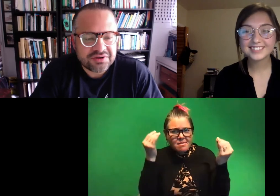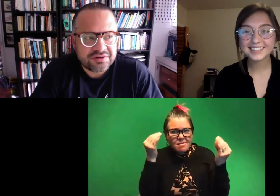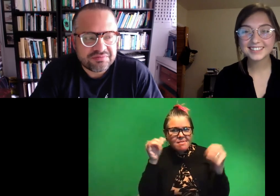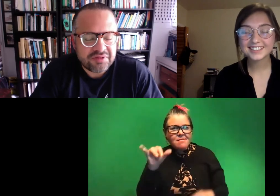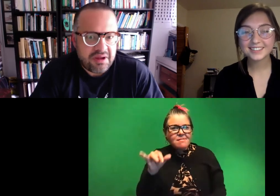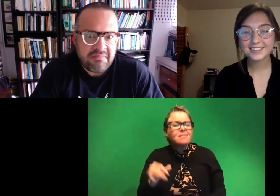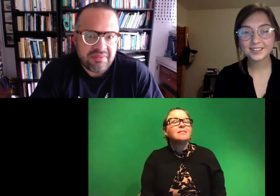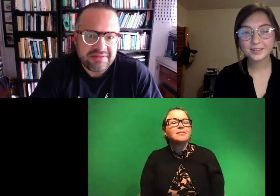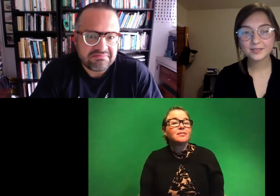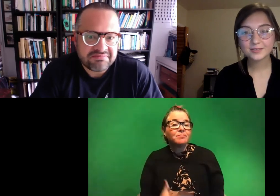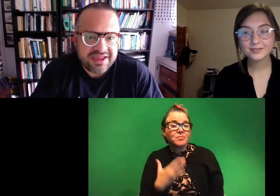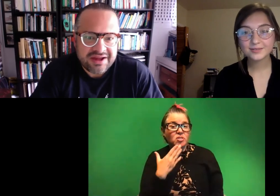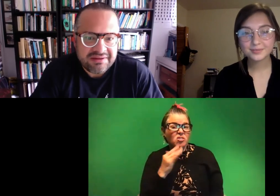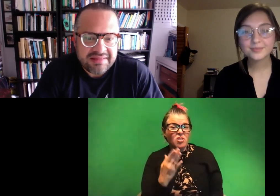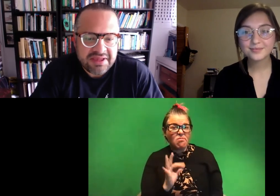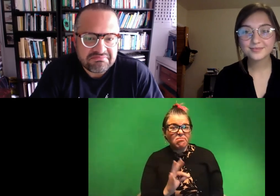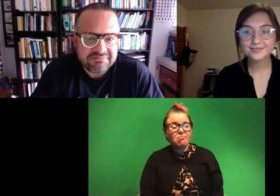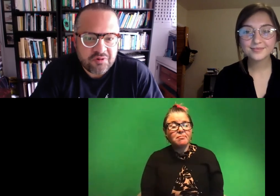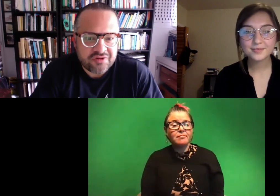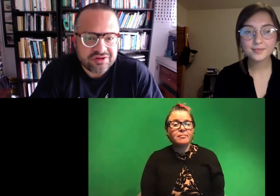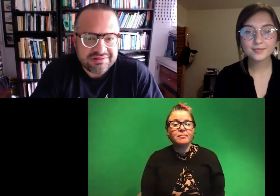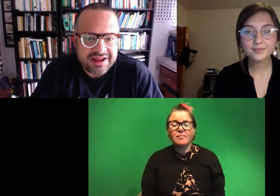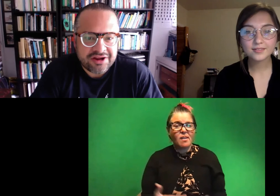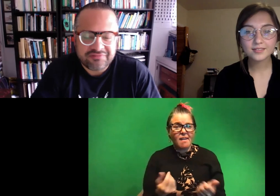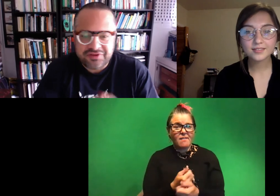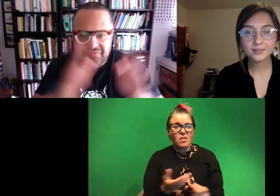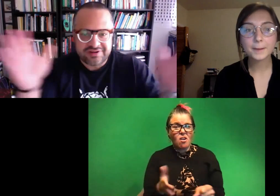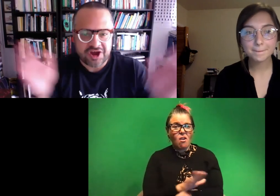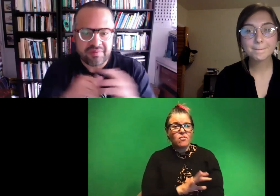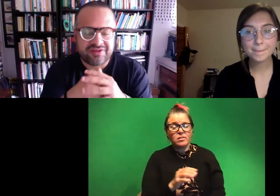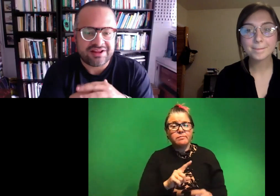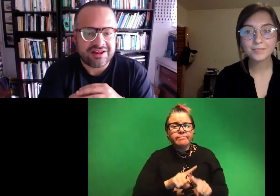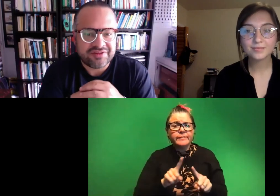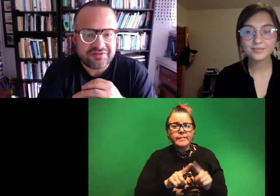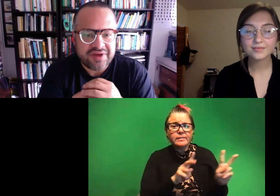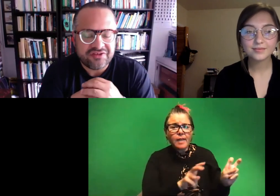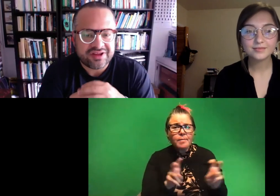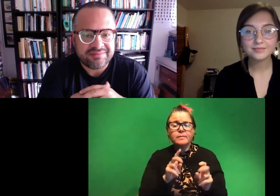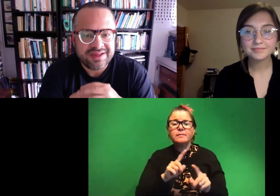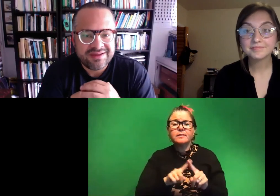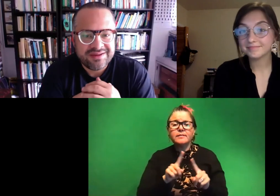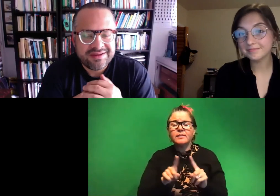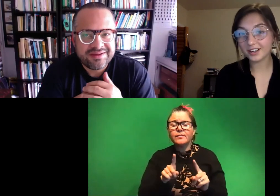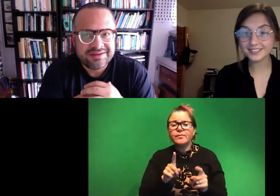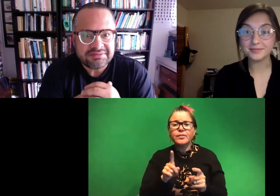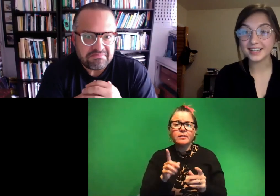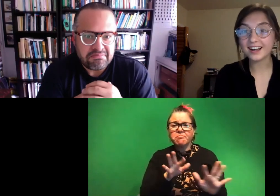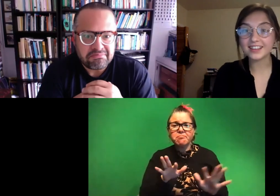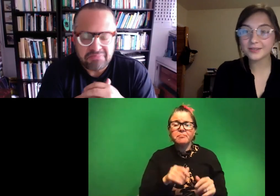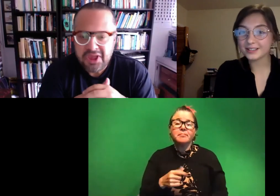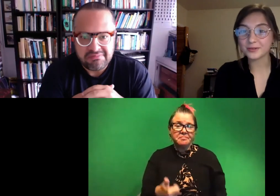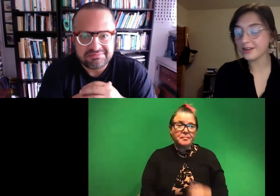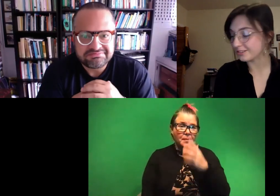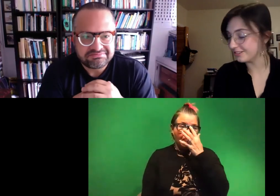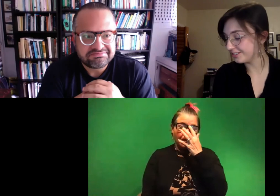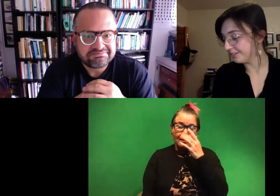So I think they question a lot of different topics and a lot of different range. And awesome. Yeah, I